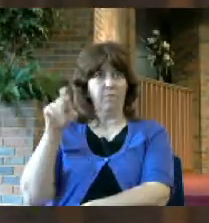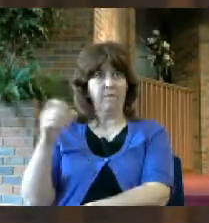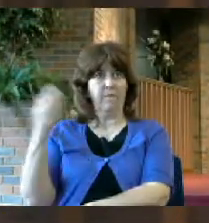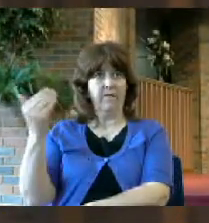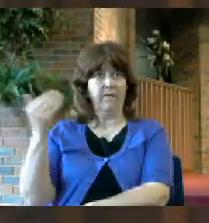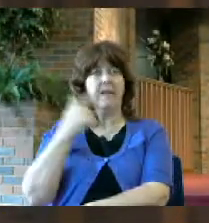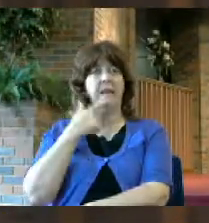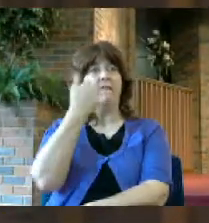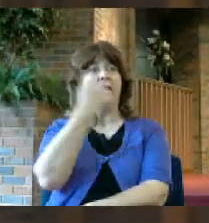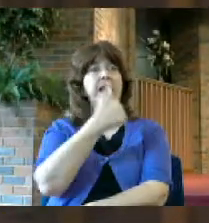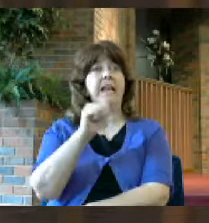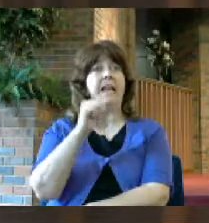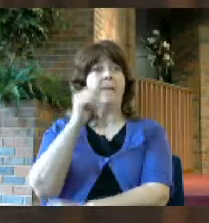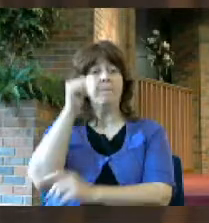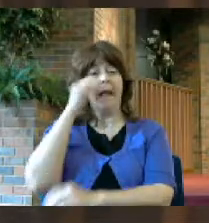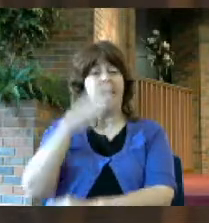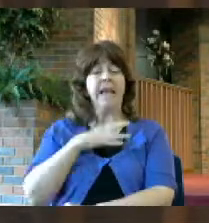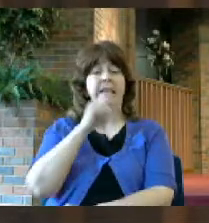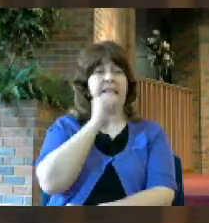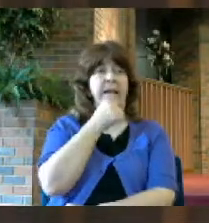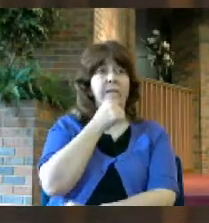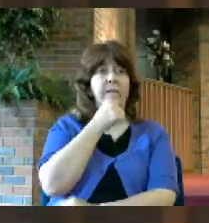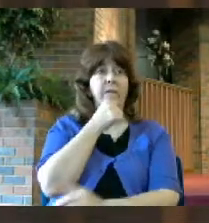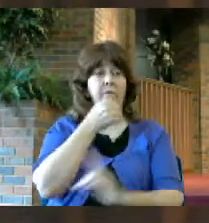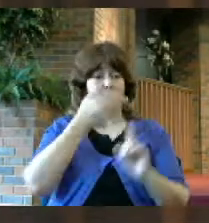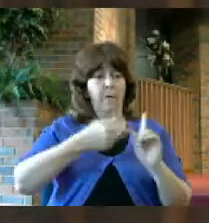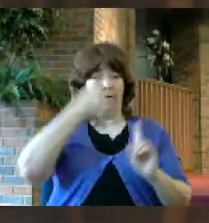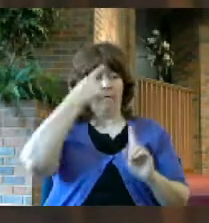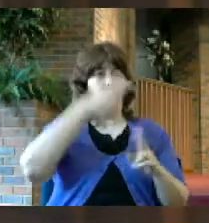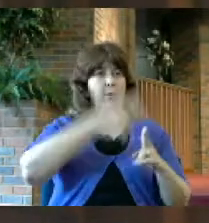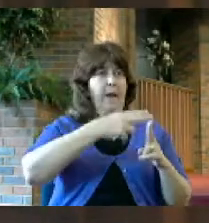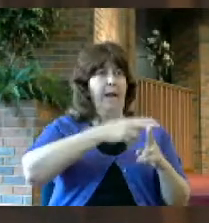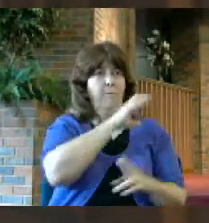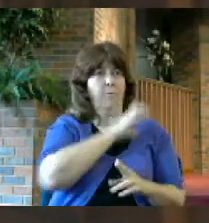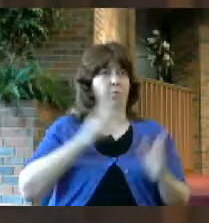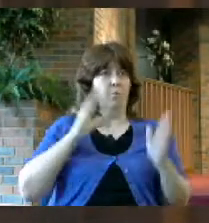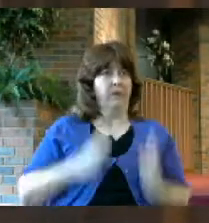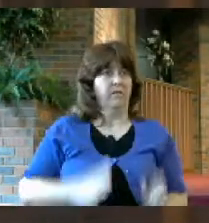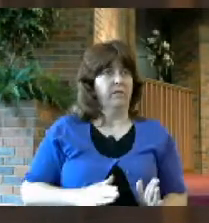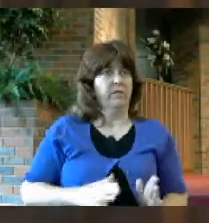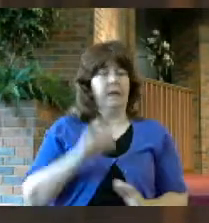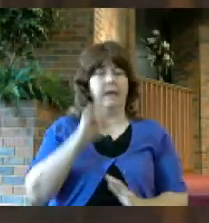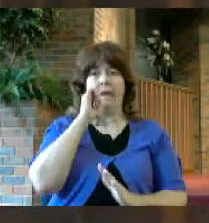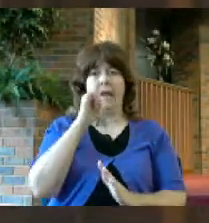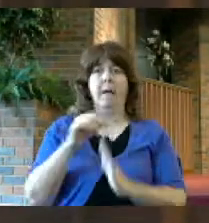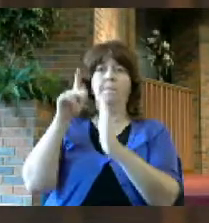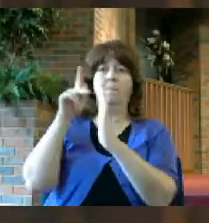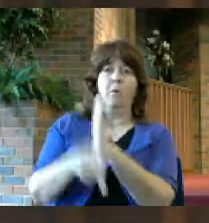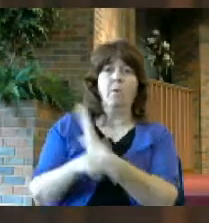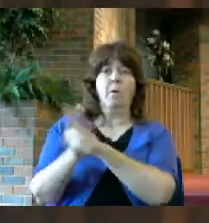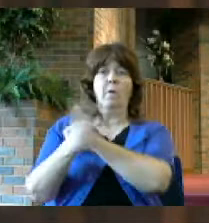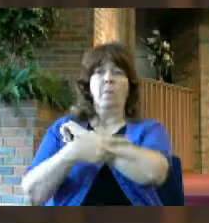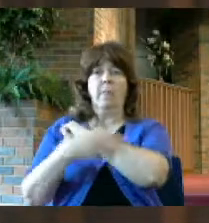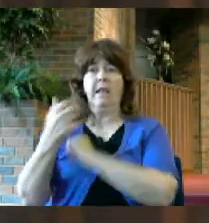not as a thief, not as an evildoer. If you suffer as a Christian, don't be ashamed.